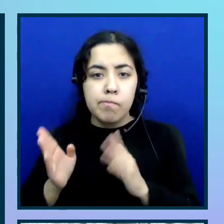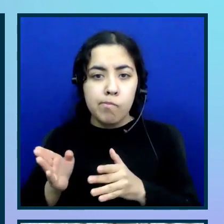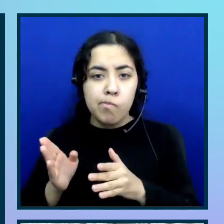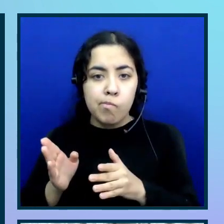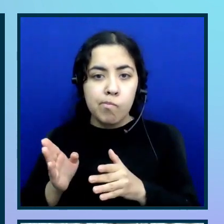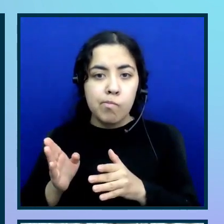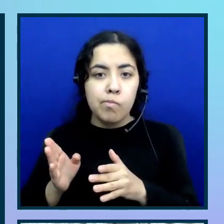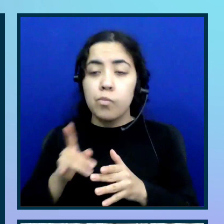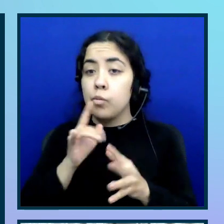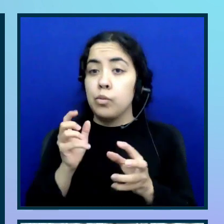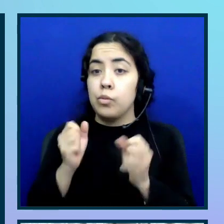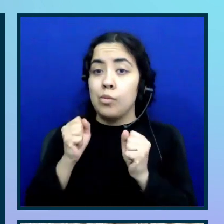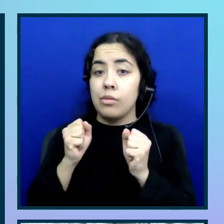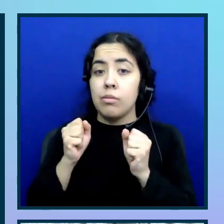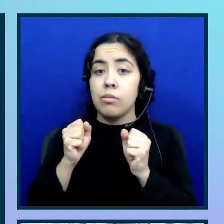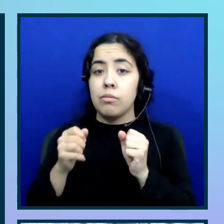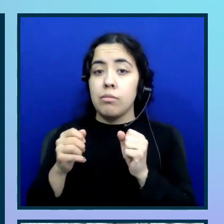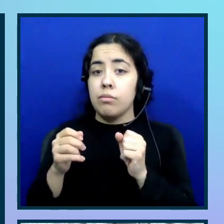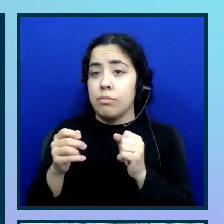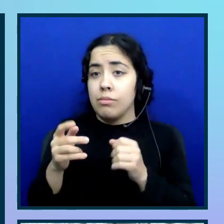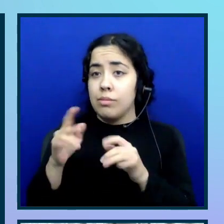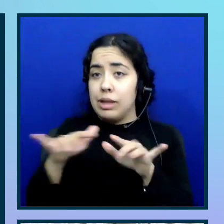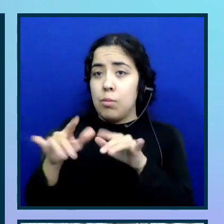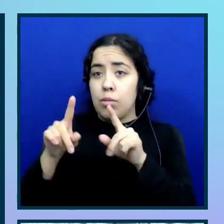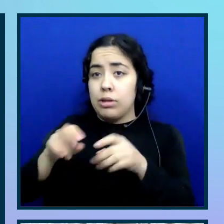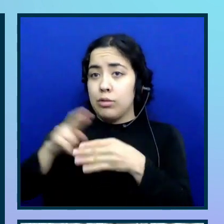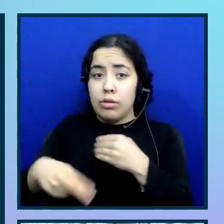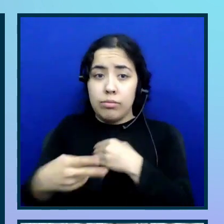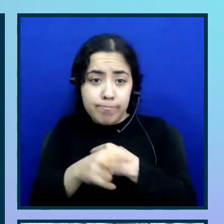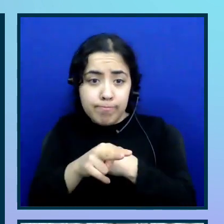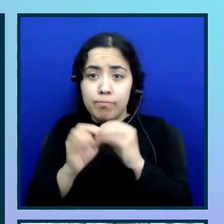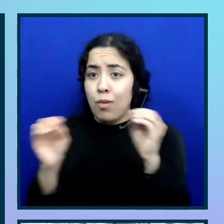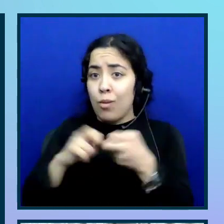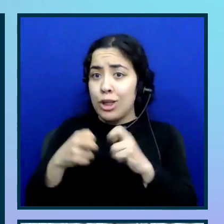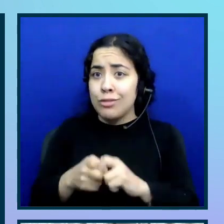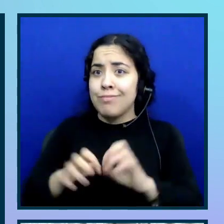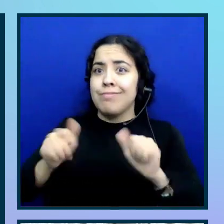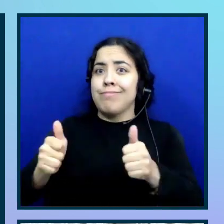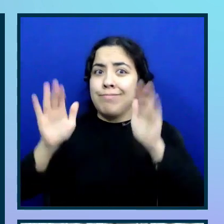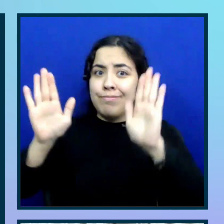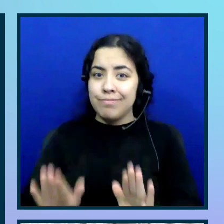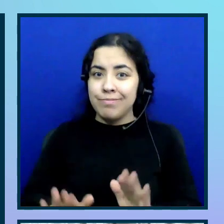And very quickly, I get to the end of the keyboard test results and there's no issues raised. So great.